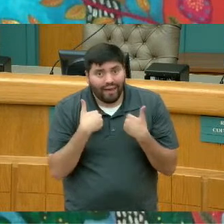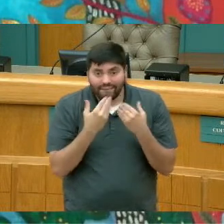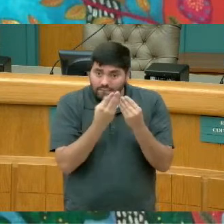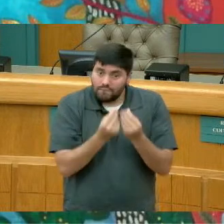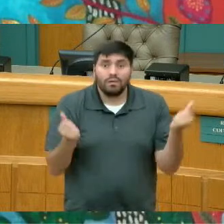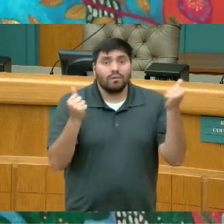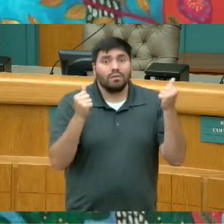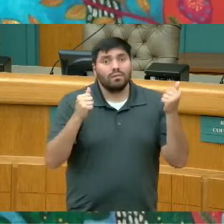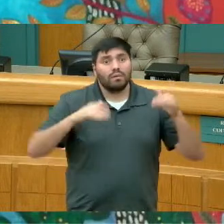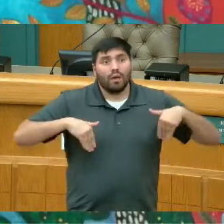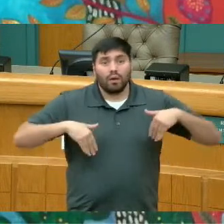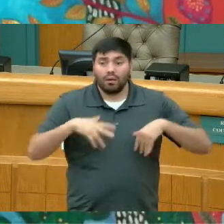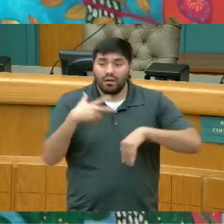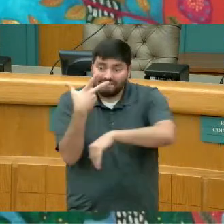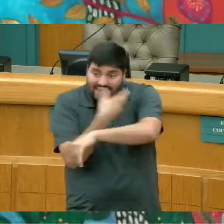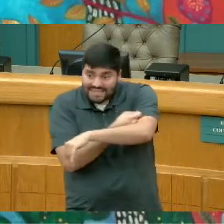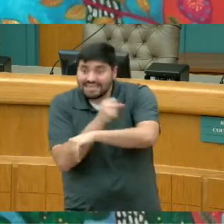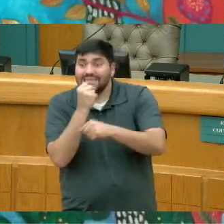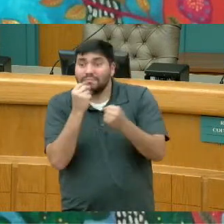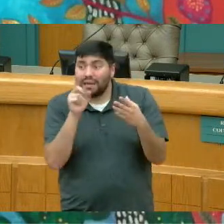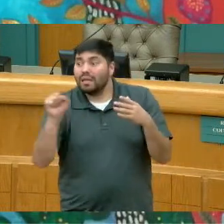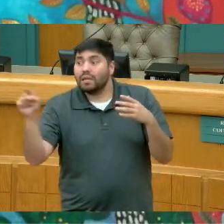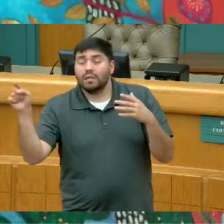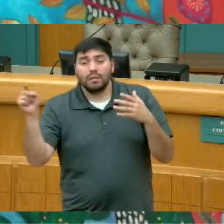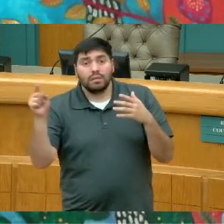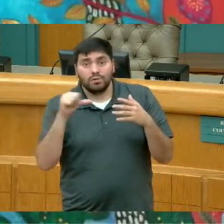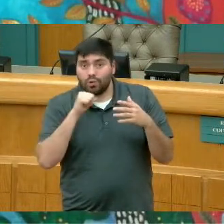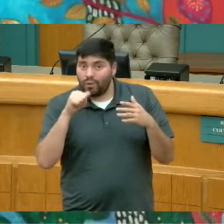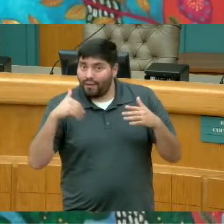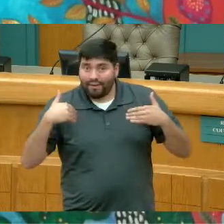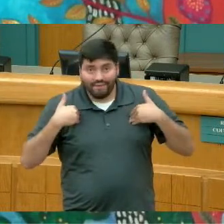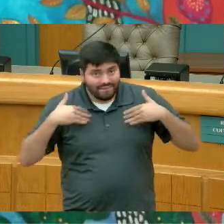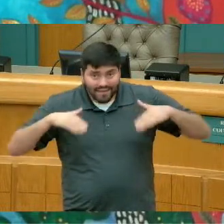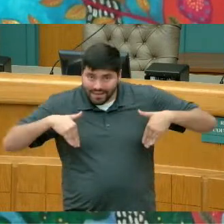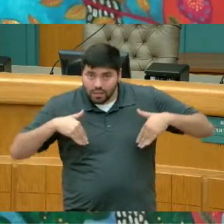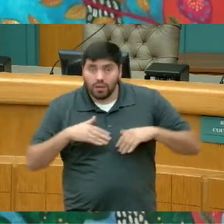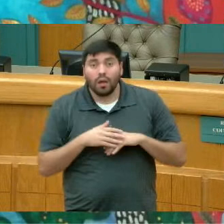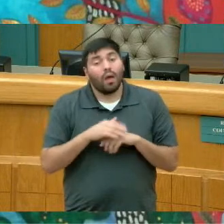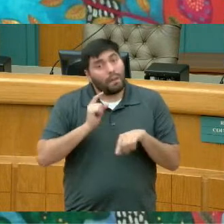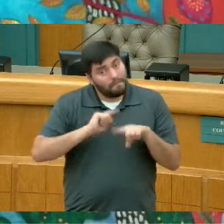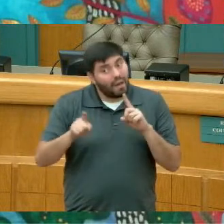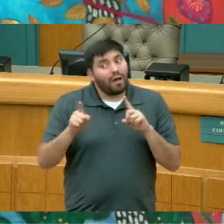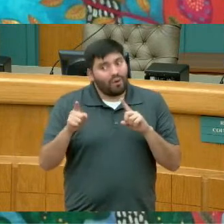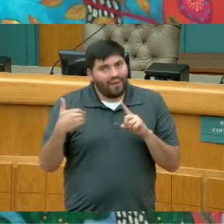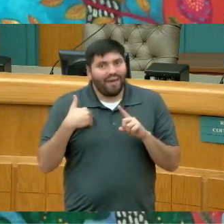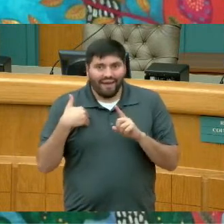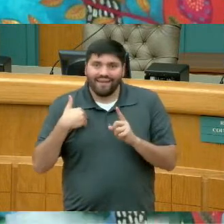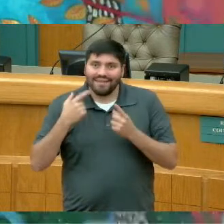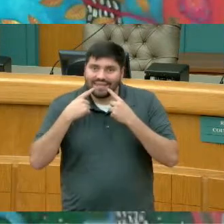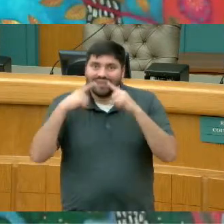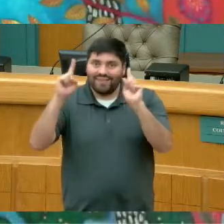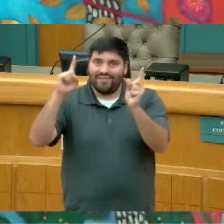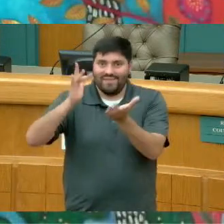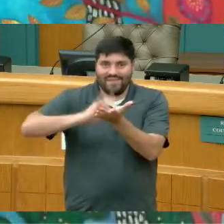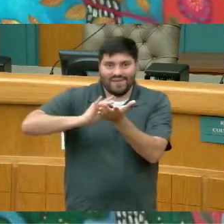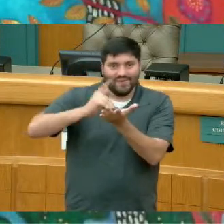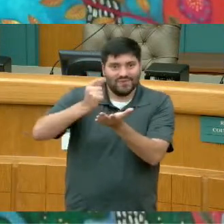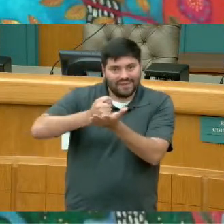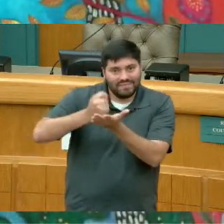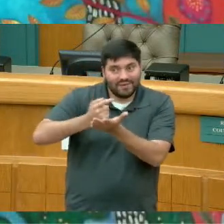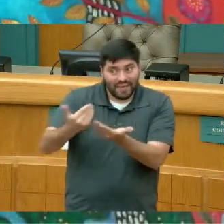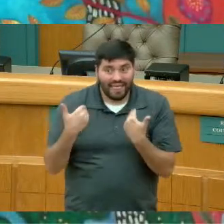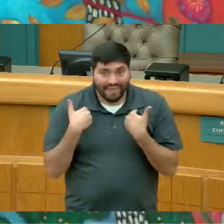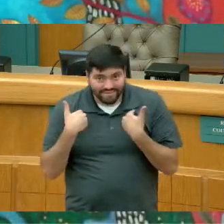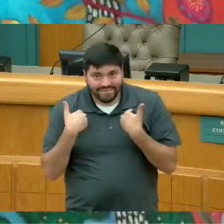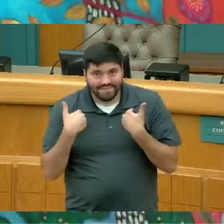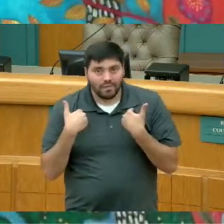that we don't have a vaccine for. But most diseases, we have some effective medical treatments. And this is one of the